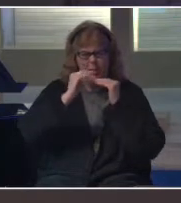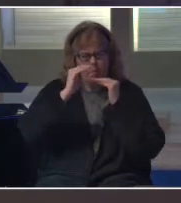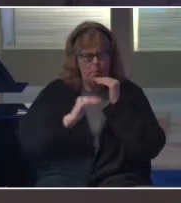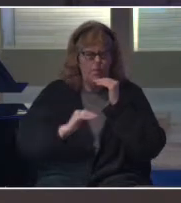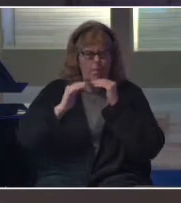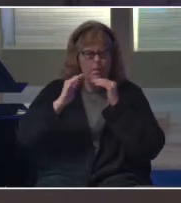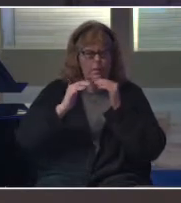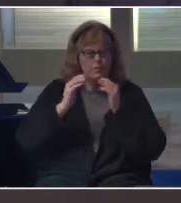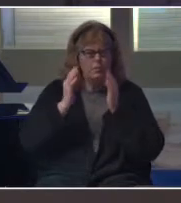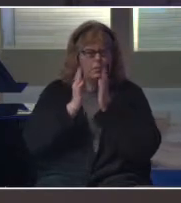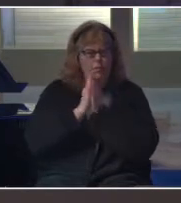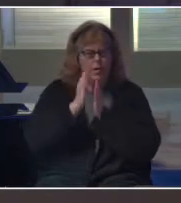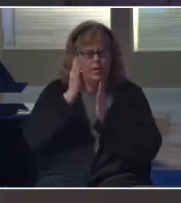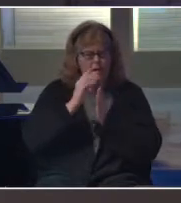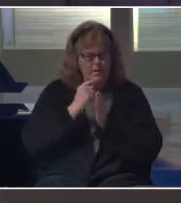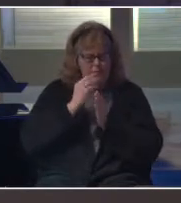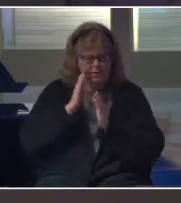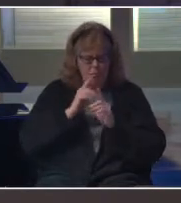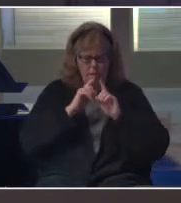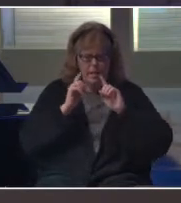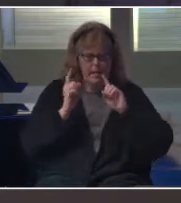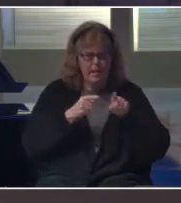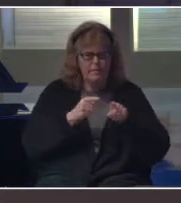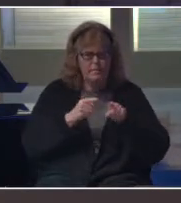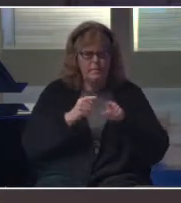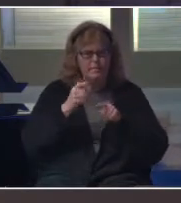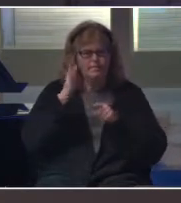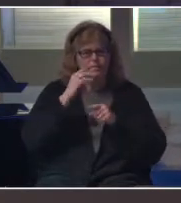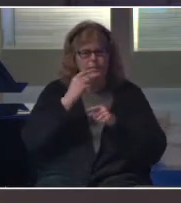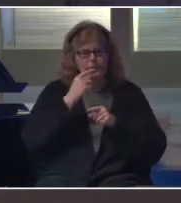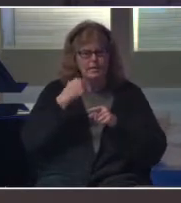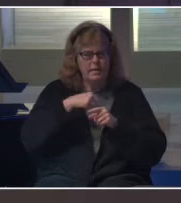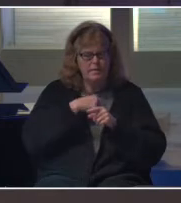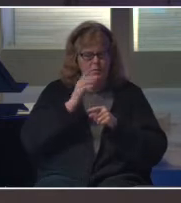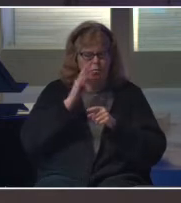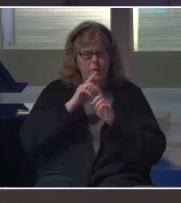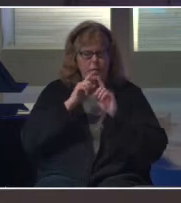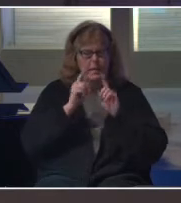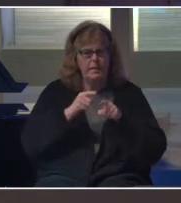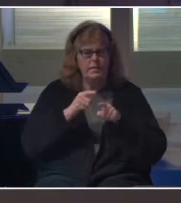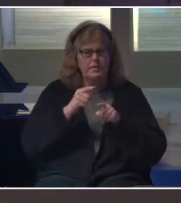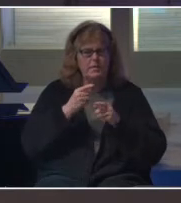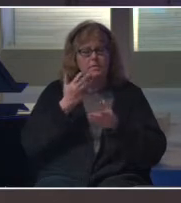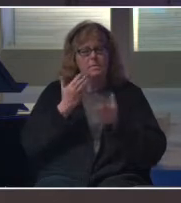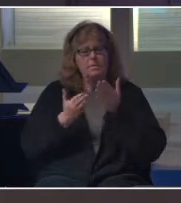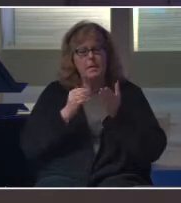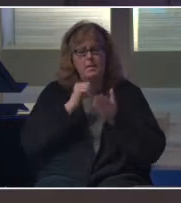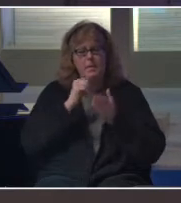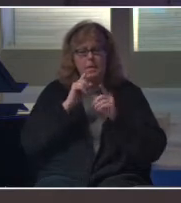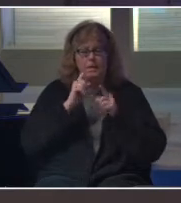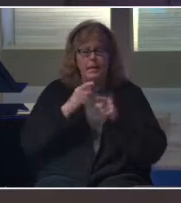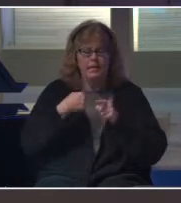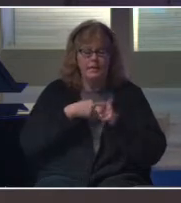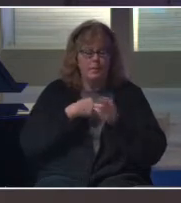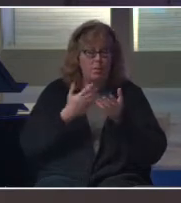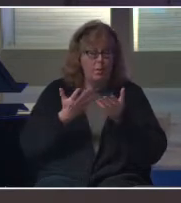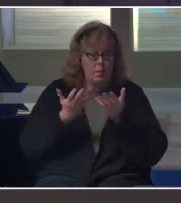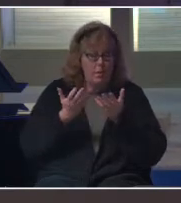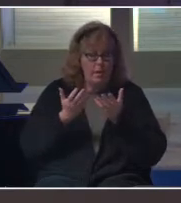we pray, God says he will answer. God tells us he will answer. It may not be the answer we